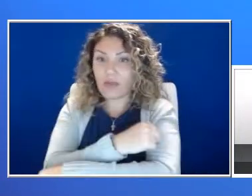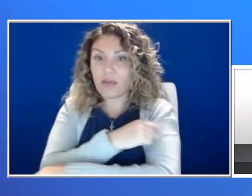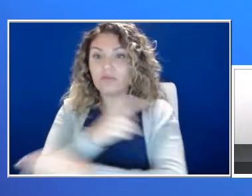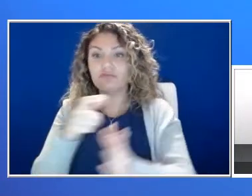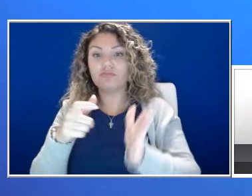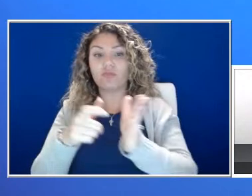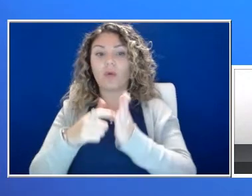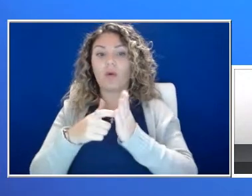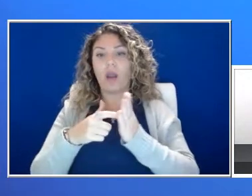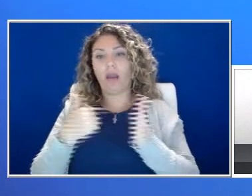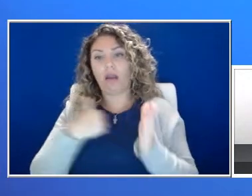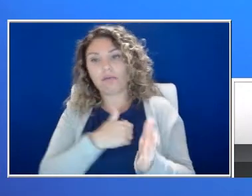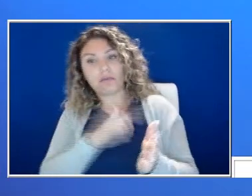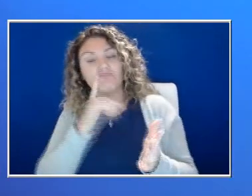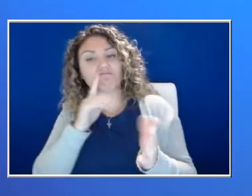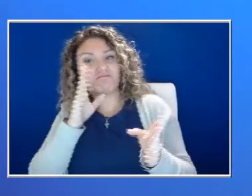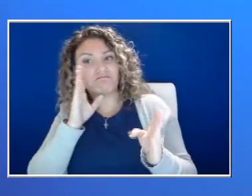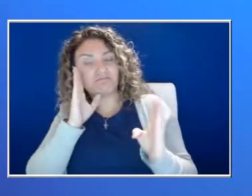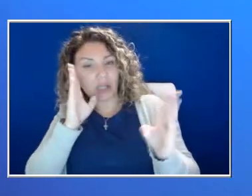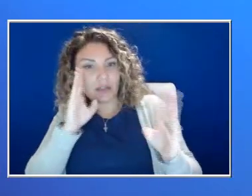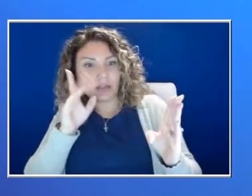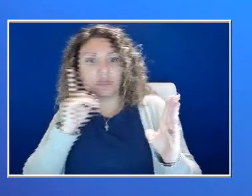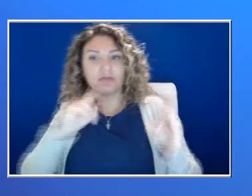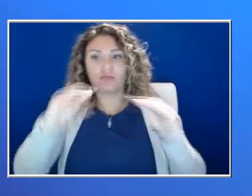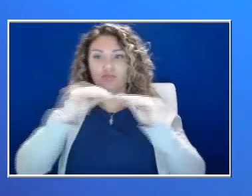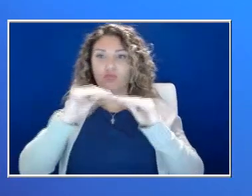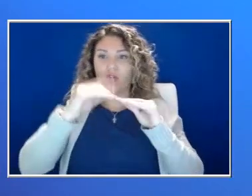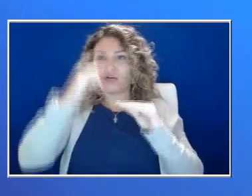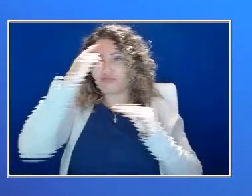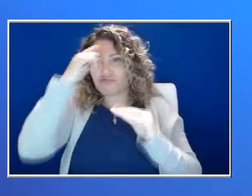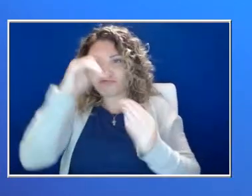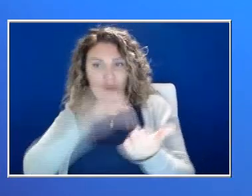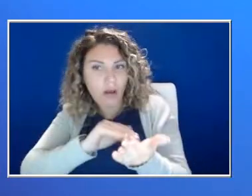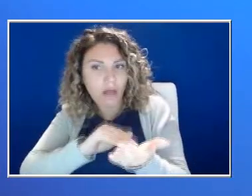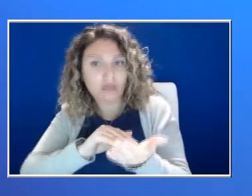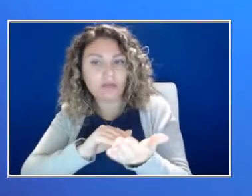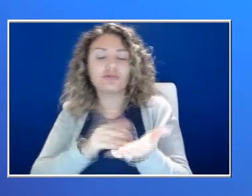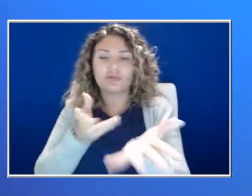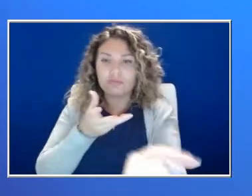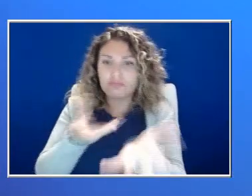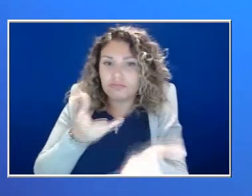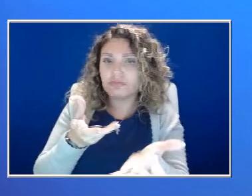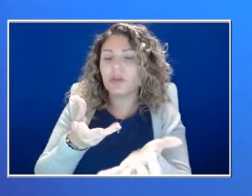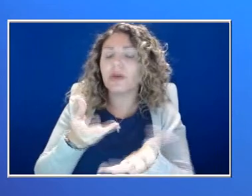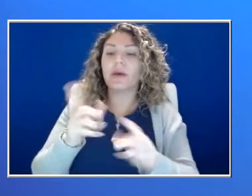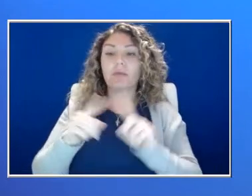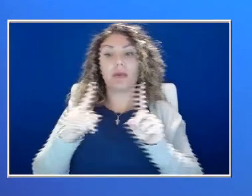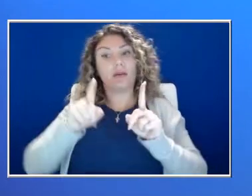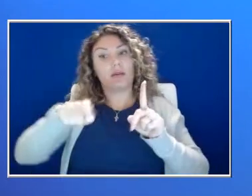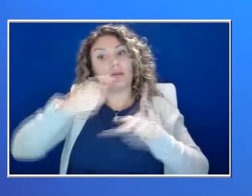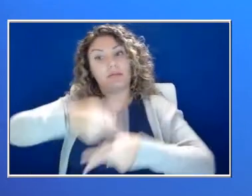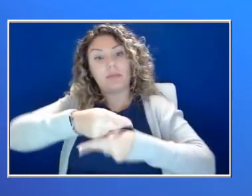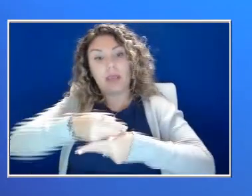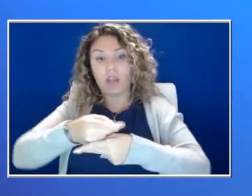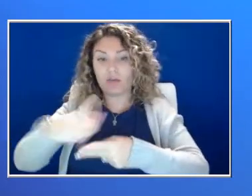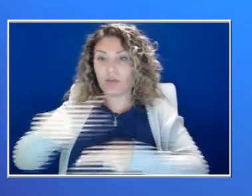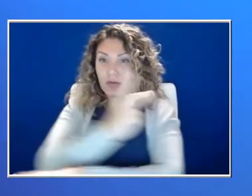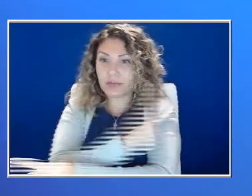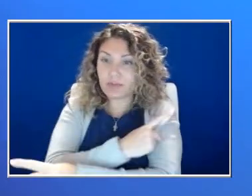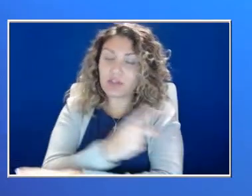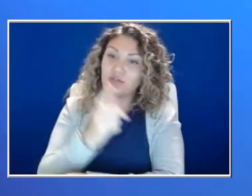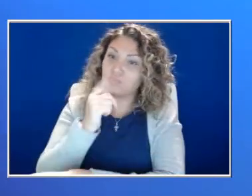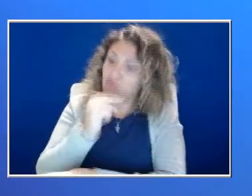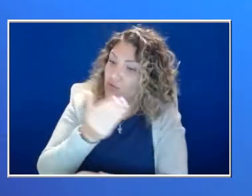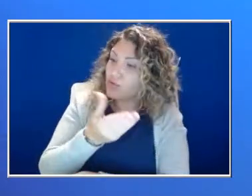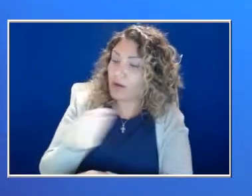to pay more attention for them, ask neurologists to be consulted. But we have to be very careful, who are these patients and what treatment we need to give